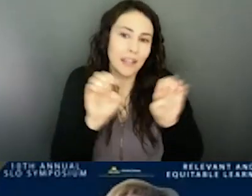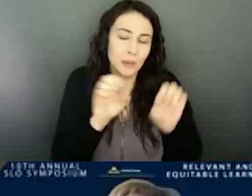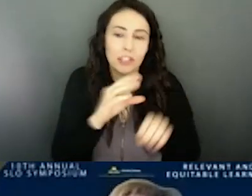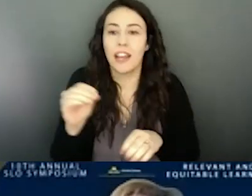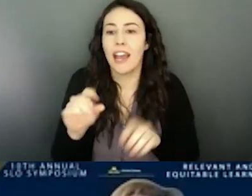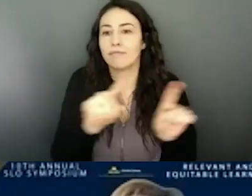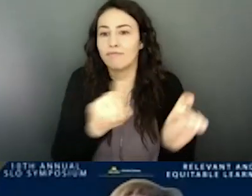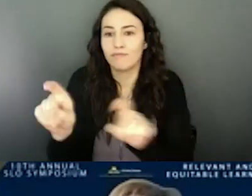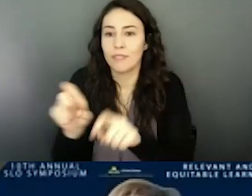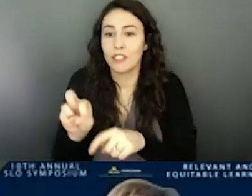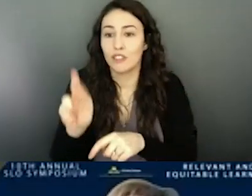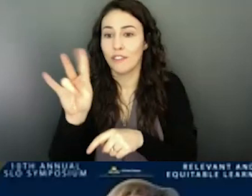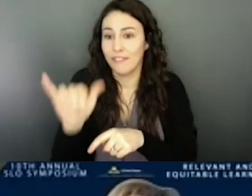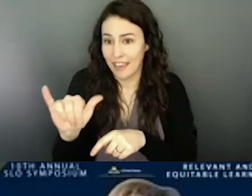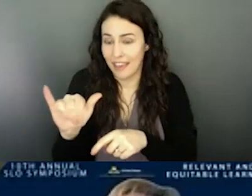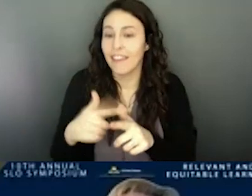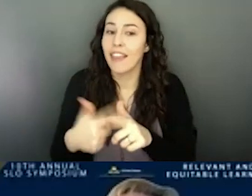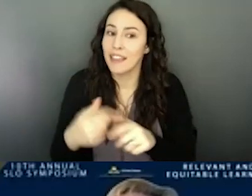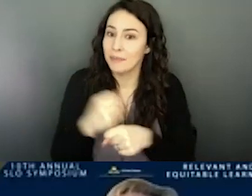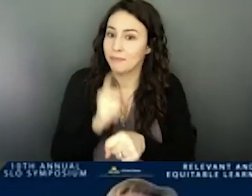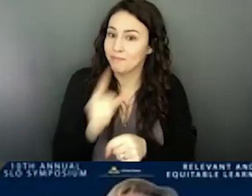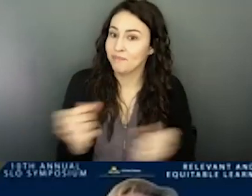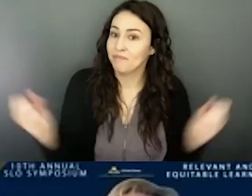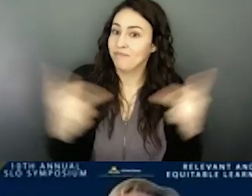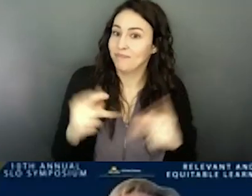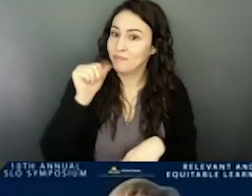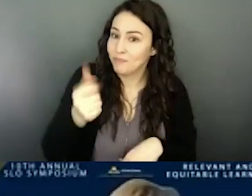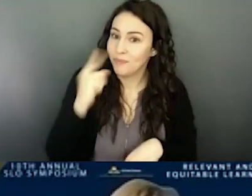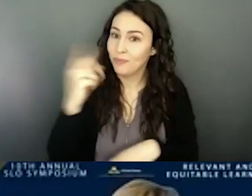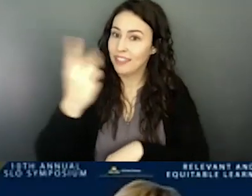sure to come back tomorrow for day 2 as well.